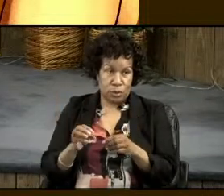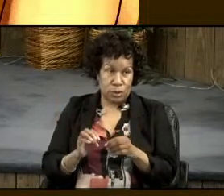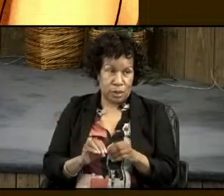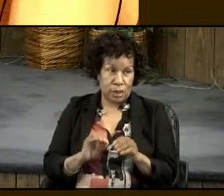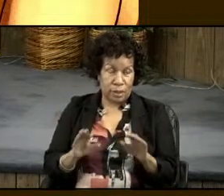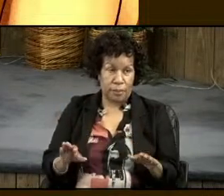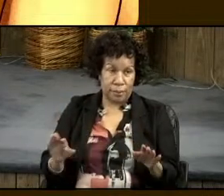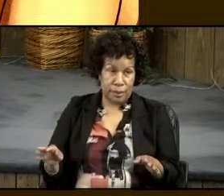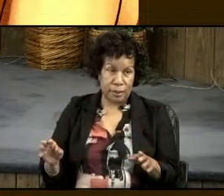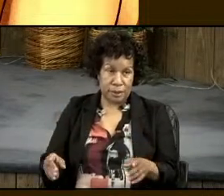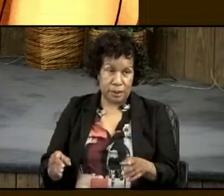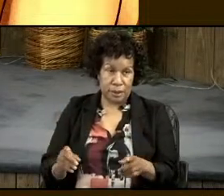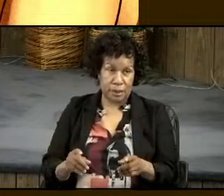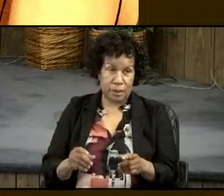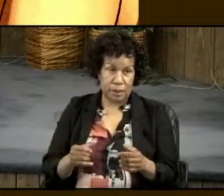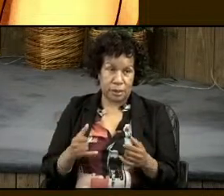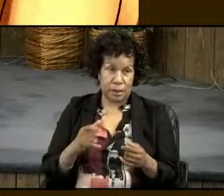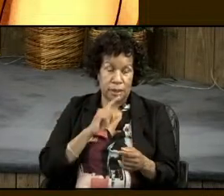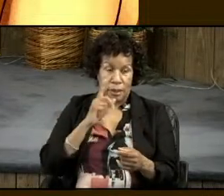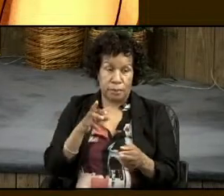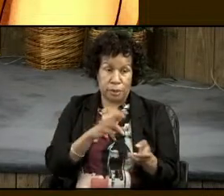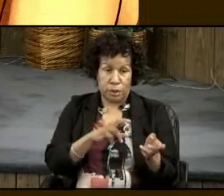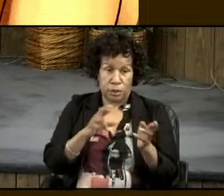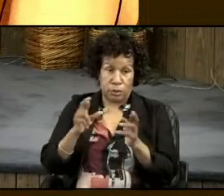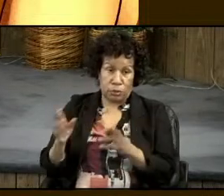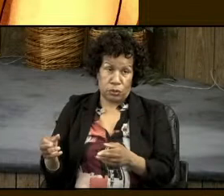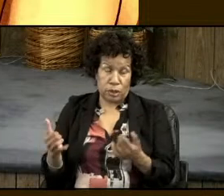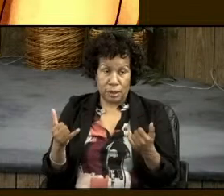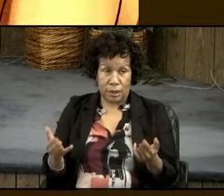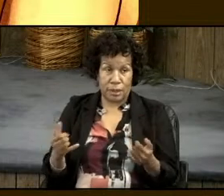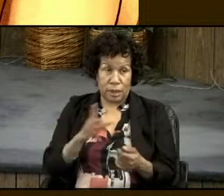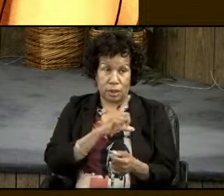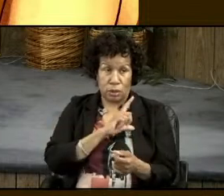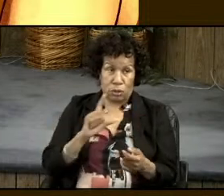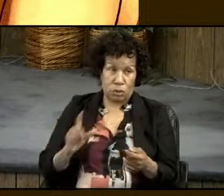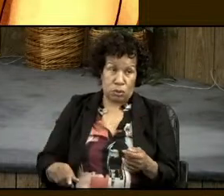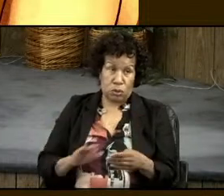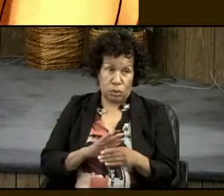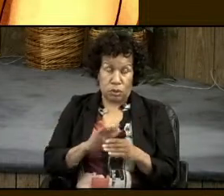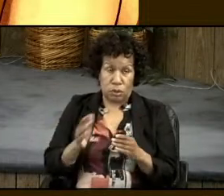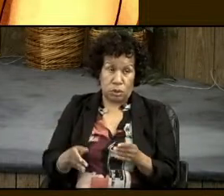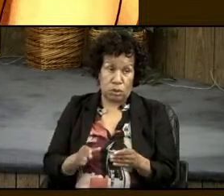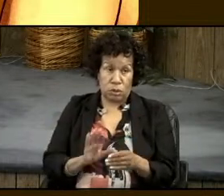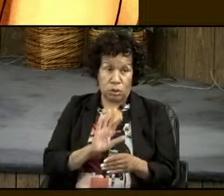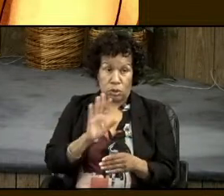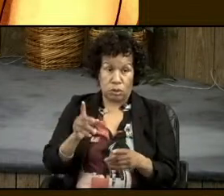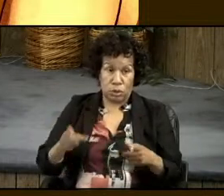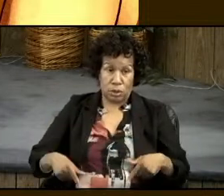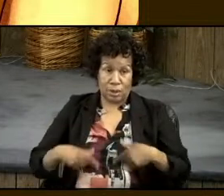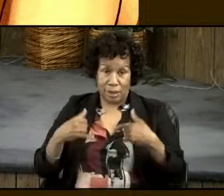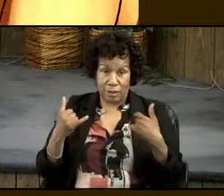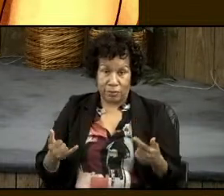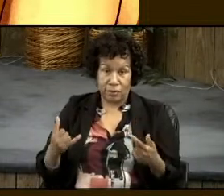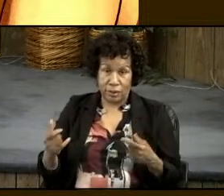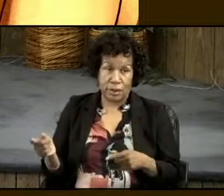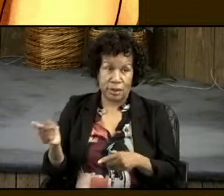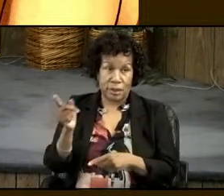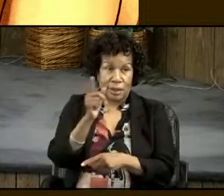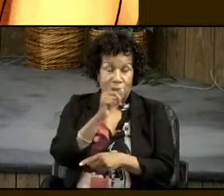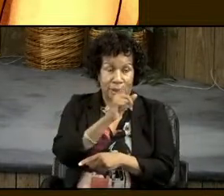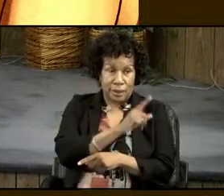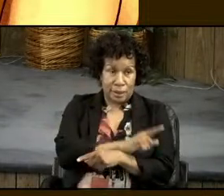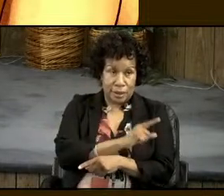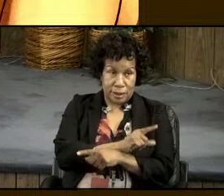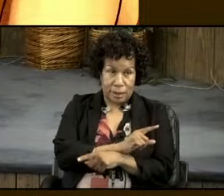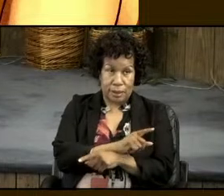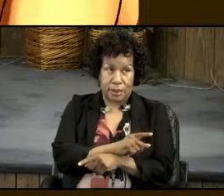in order, because the Lord has ended your life this day. If you look at his hand, you see the sling just a moving in his hand.